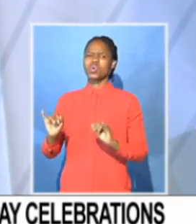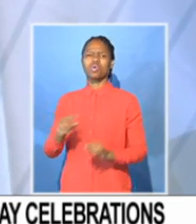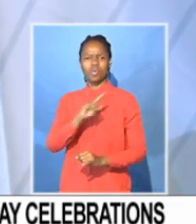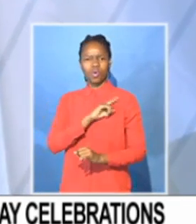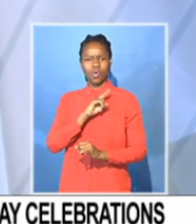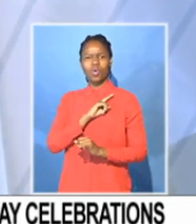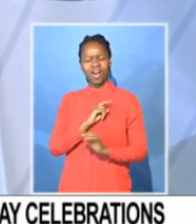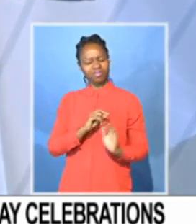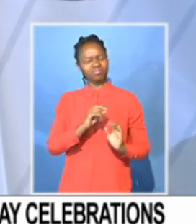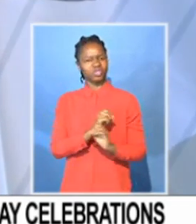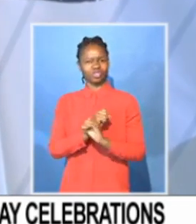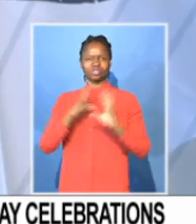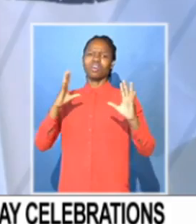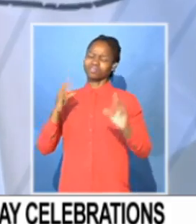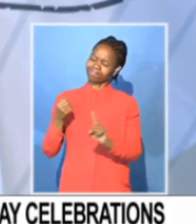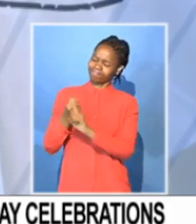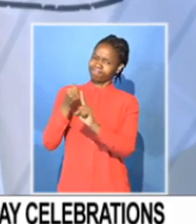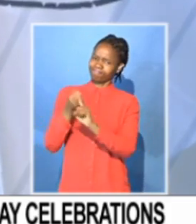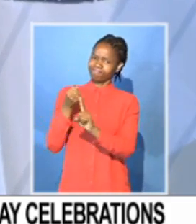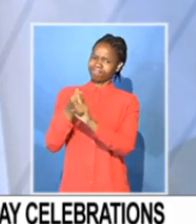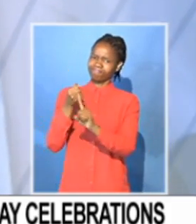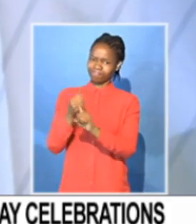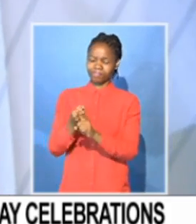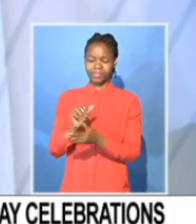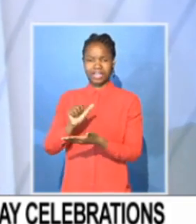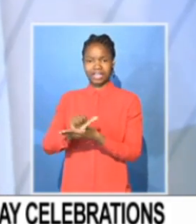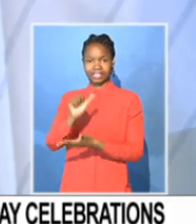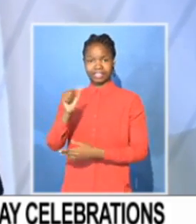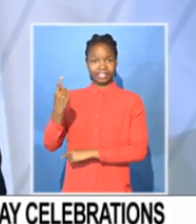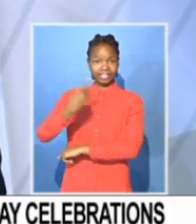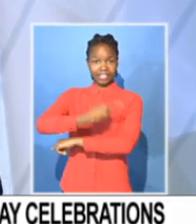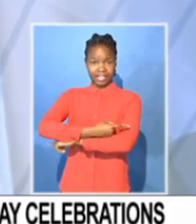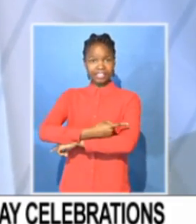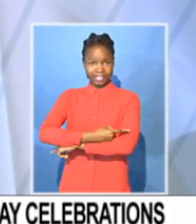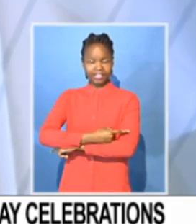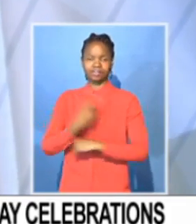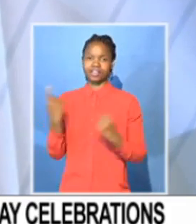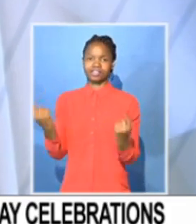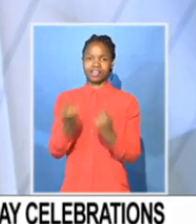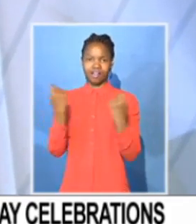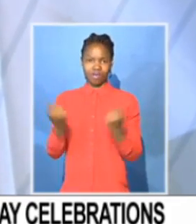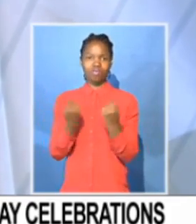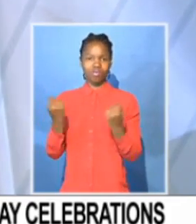of activism of no violence against women and children.